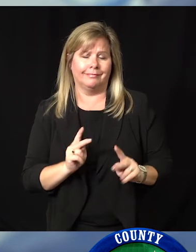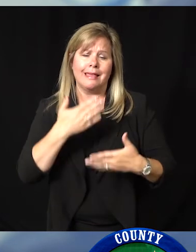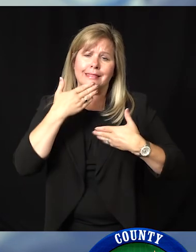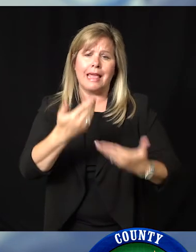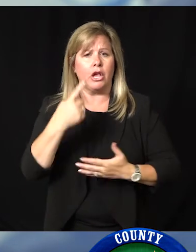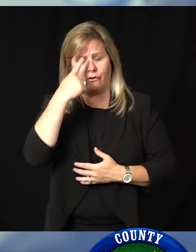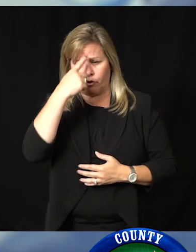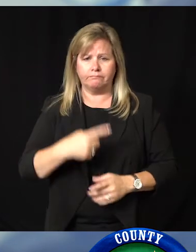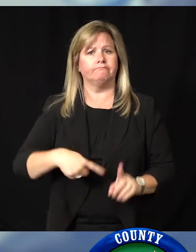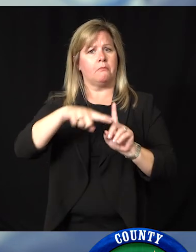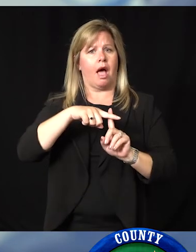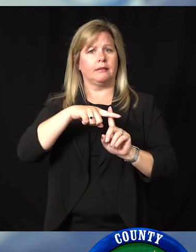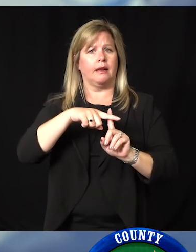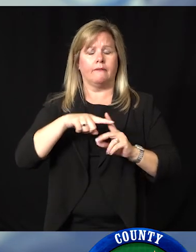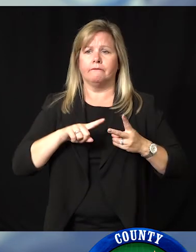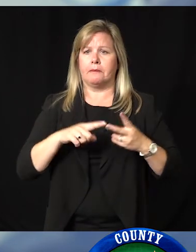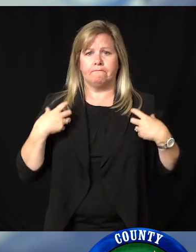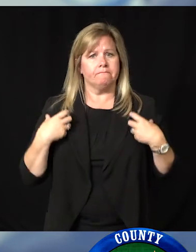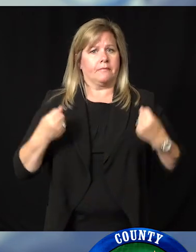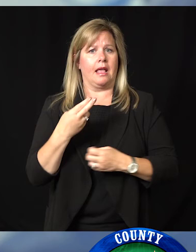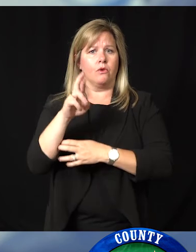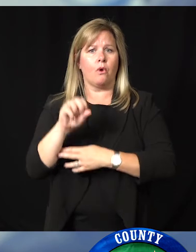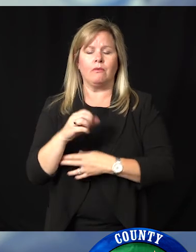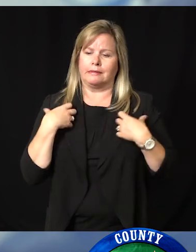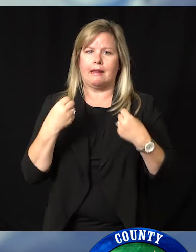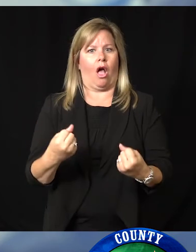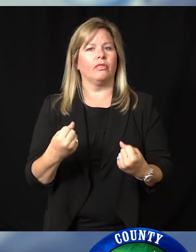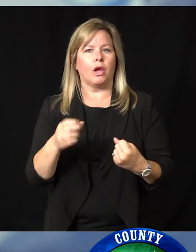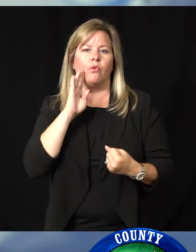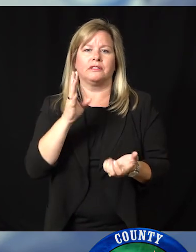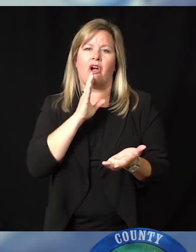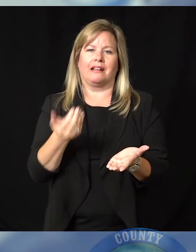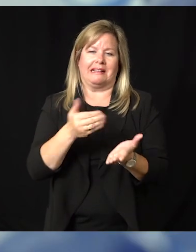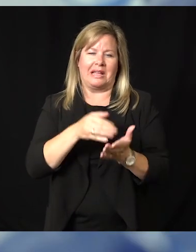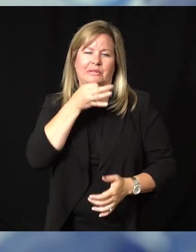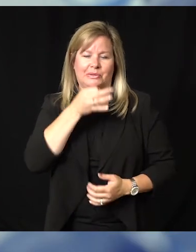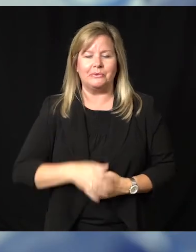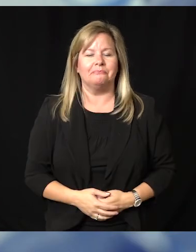positive, for being heroic, and for staying healthy, and I'll talk to you again very soon.